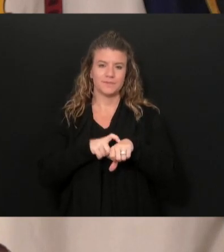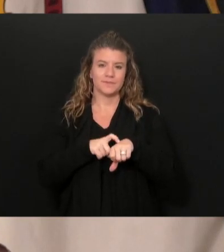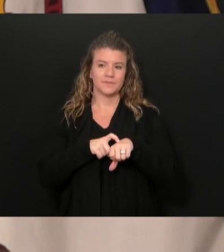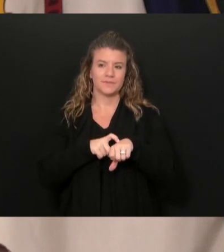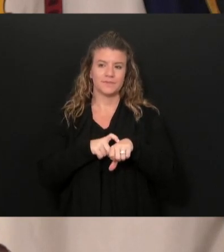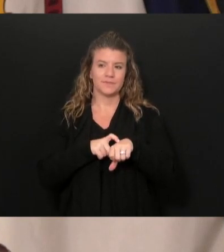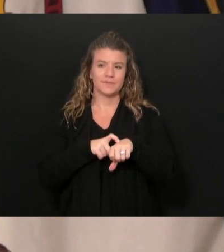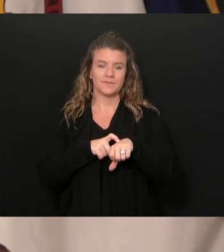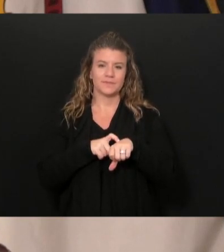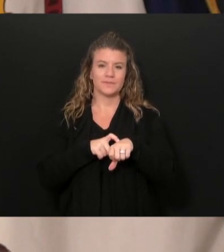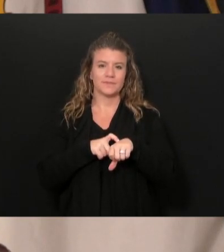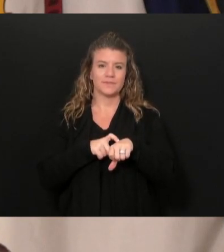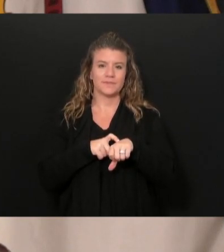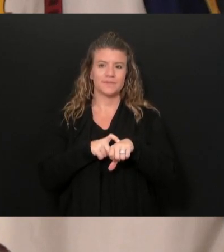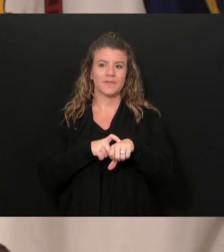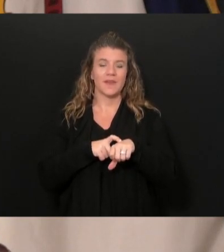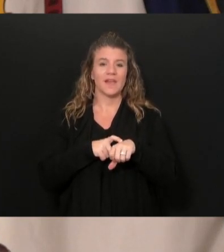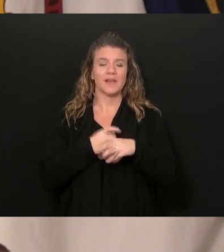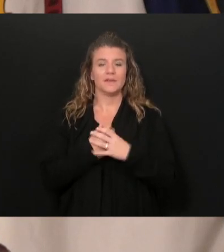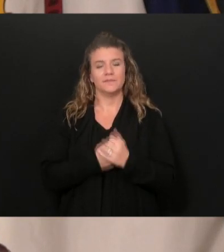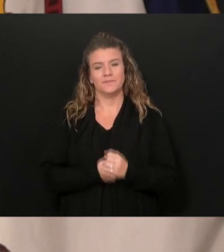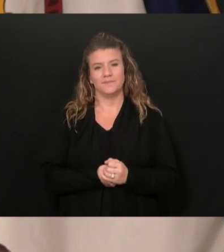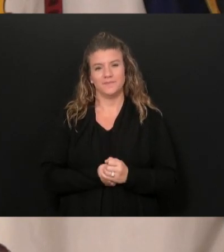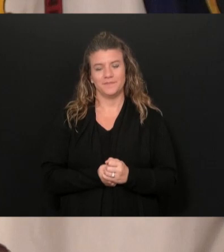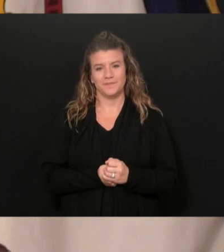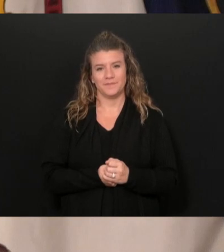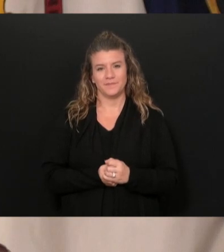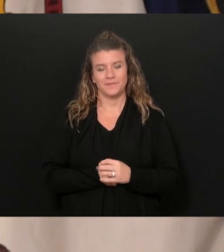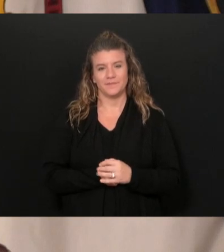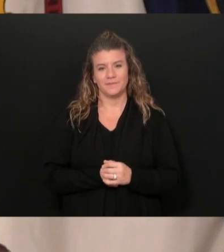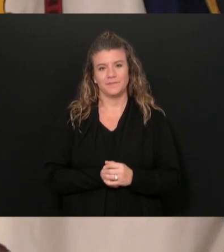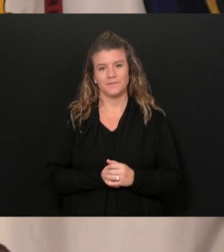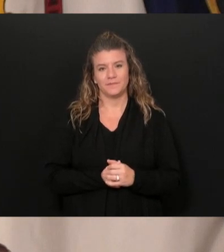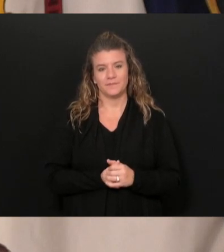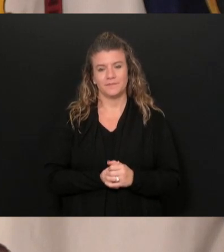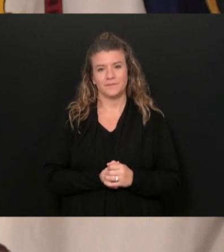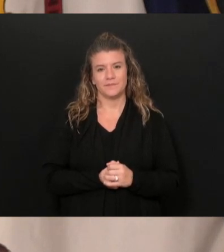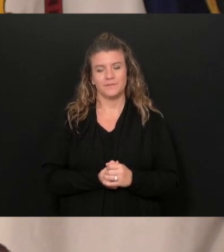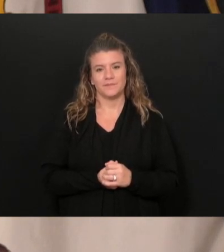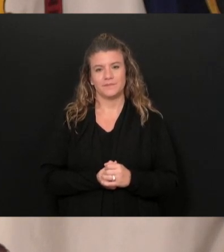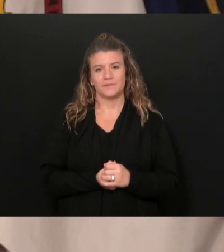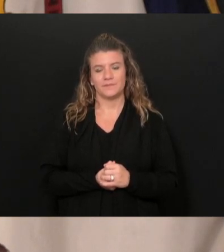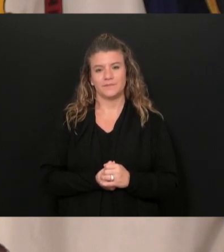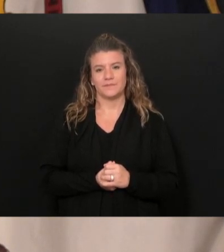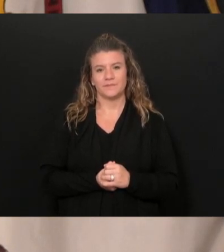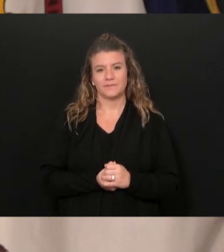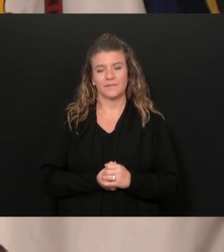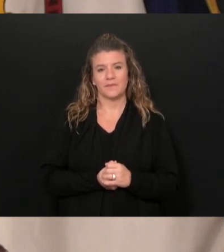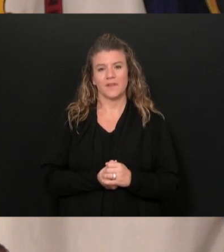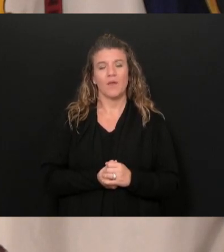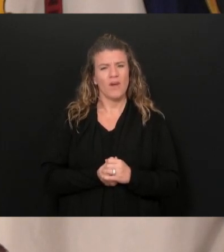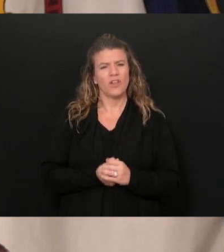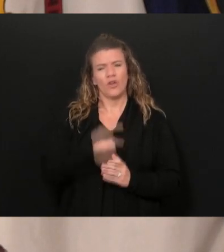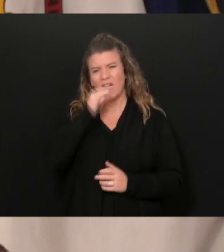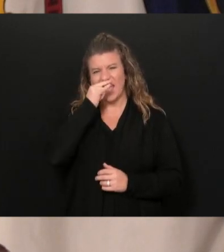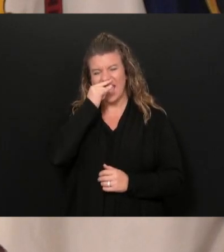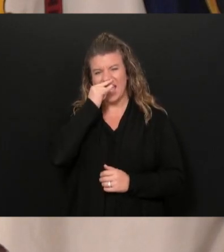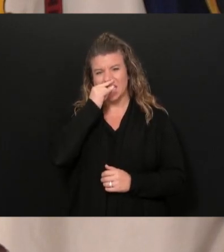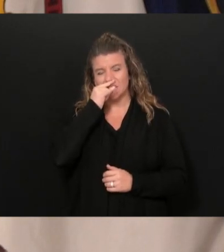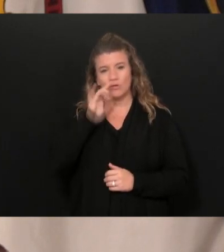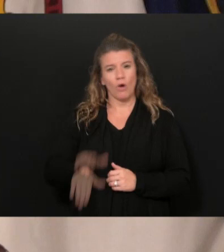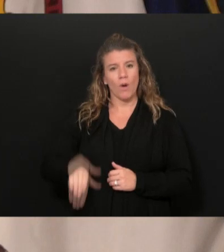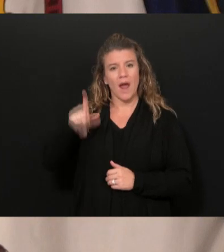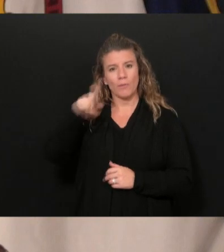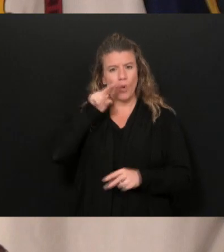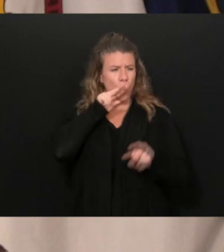if you were playing watching your kids play, a little league baseball